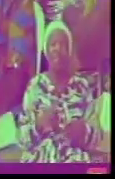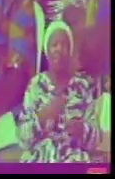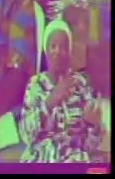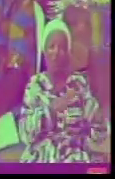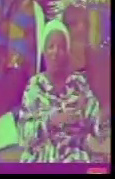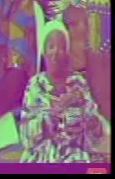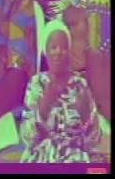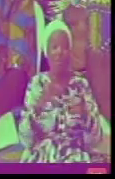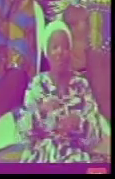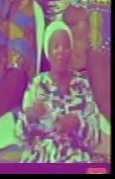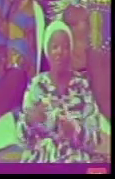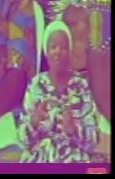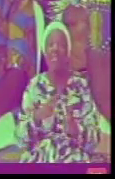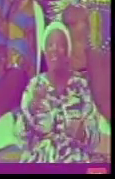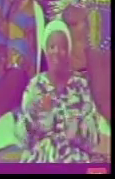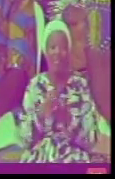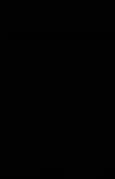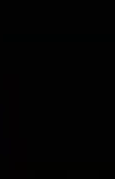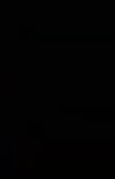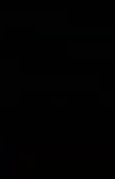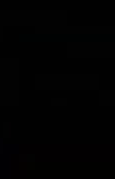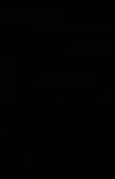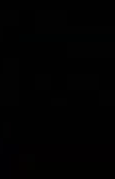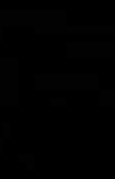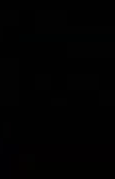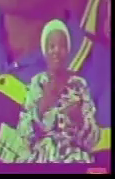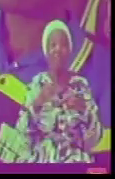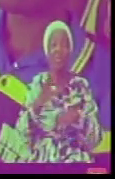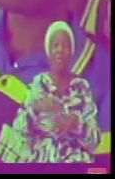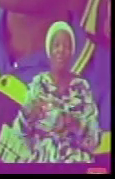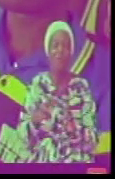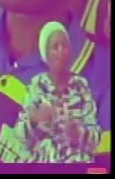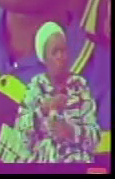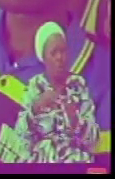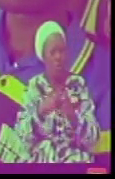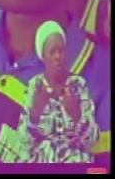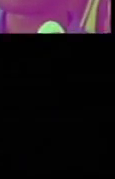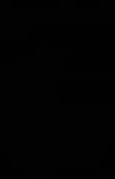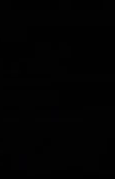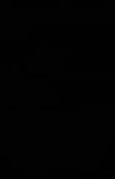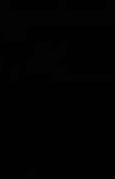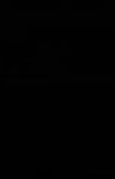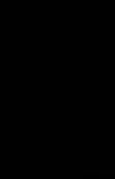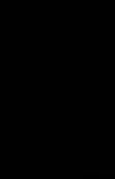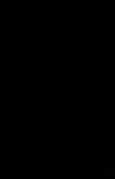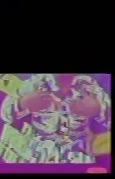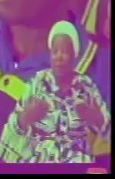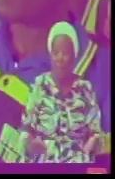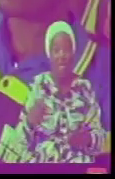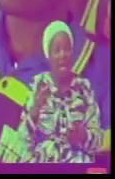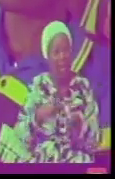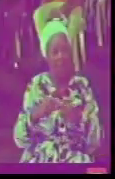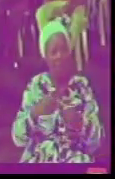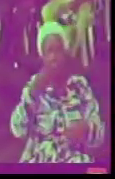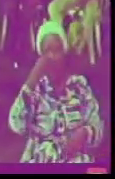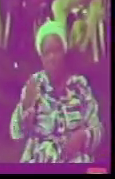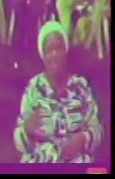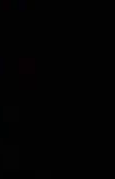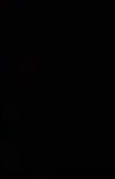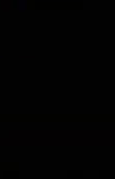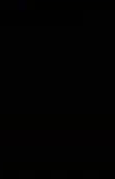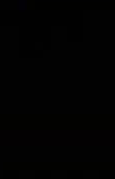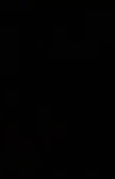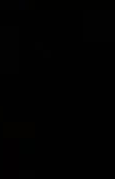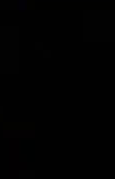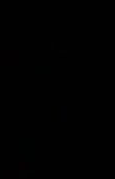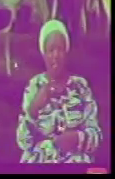Around is coming your way. When you come to the Lord and you confess and you forsake and you say,